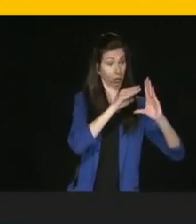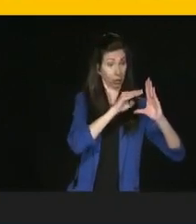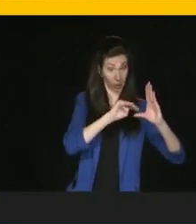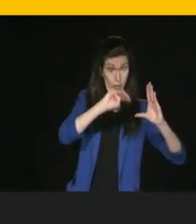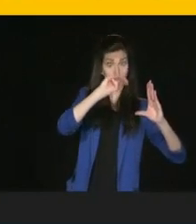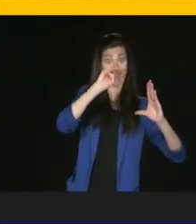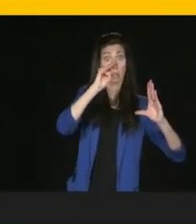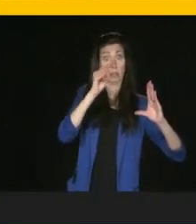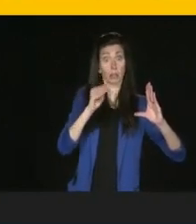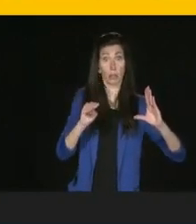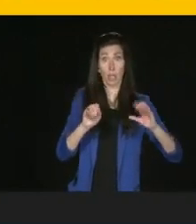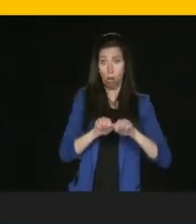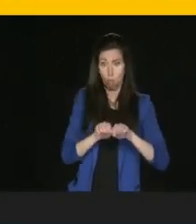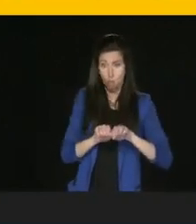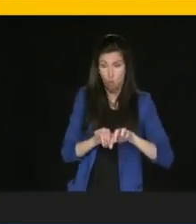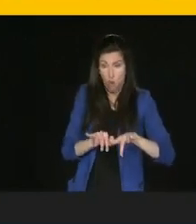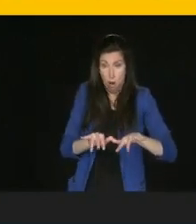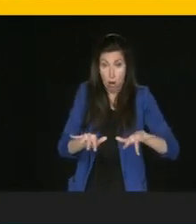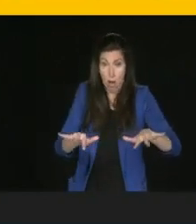as well.